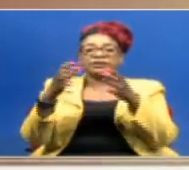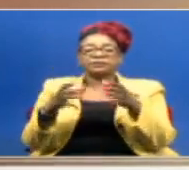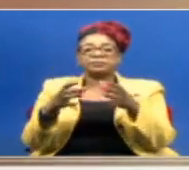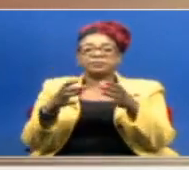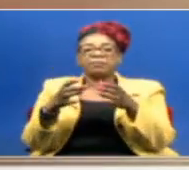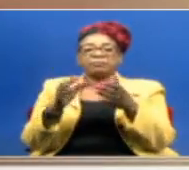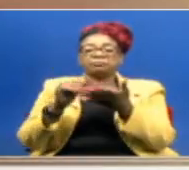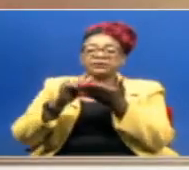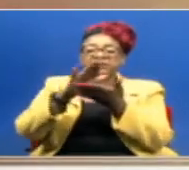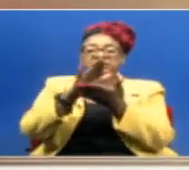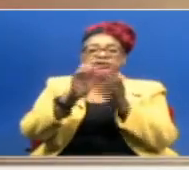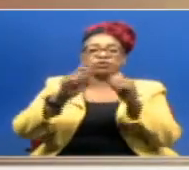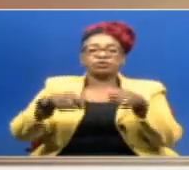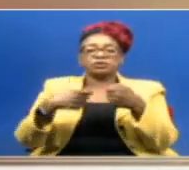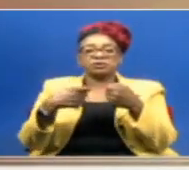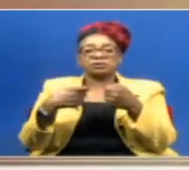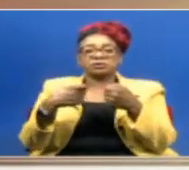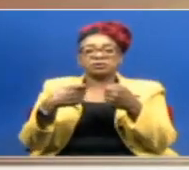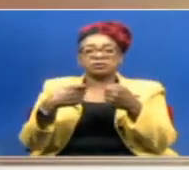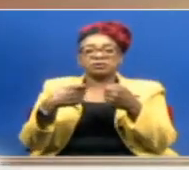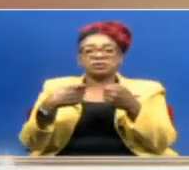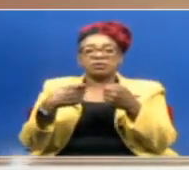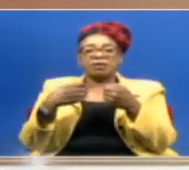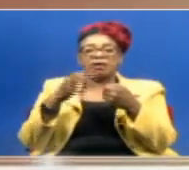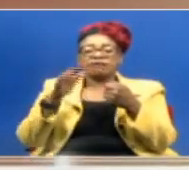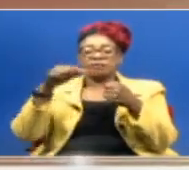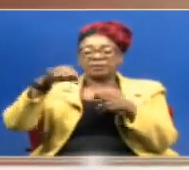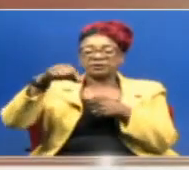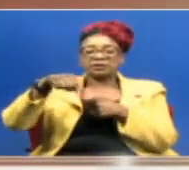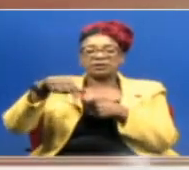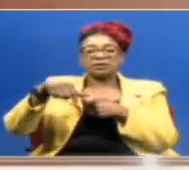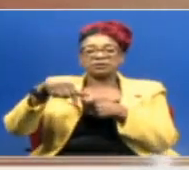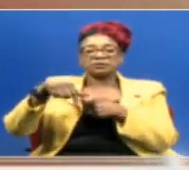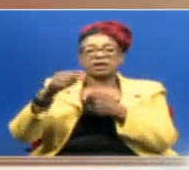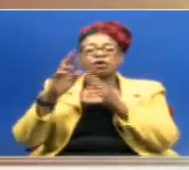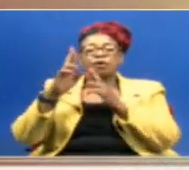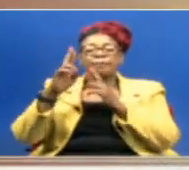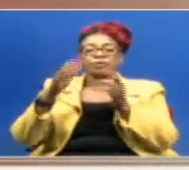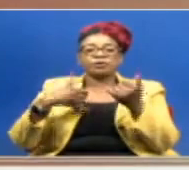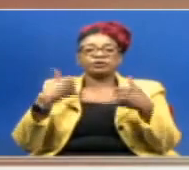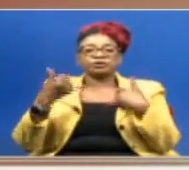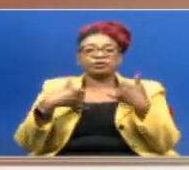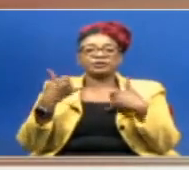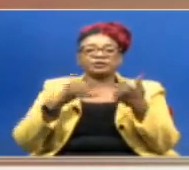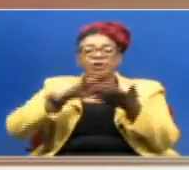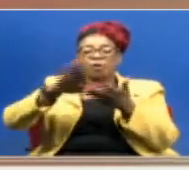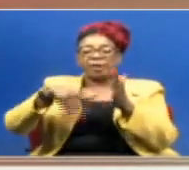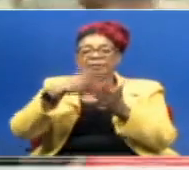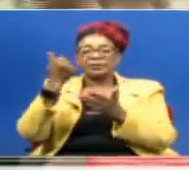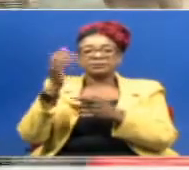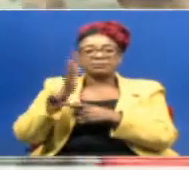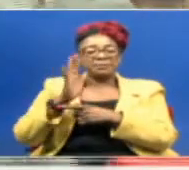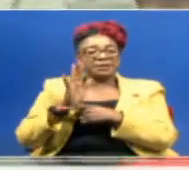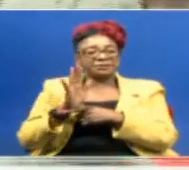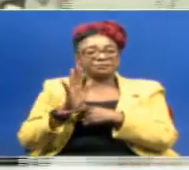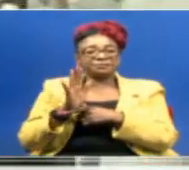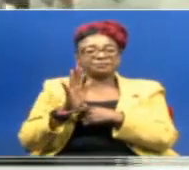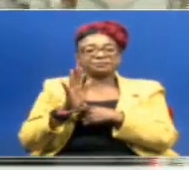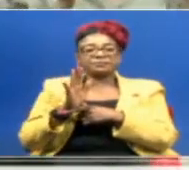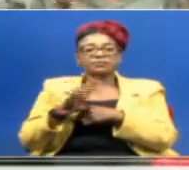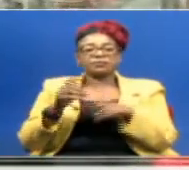boots from here, from Qatar, and hope you enjoy it. All the best. Bye-bye. The shoes that I